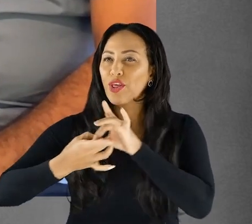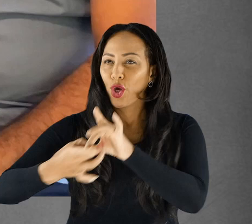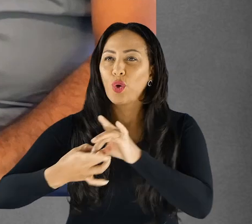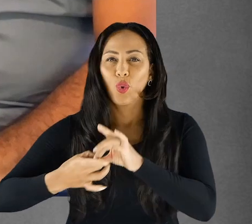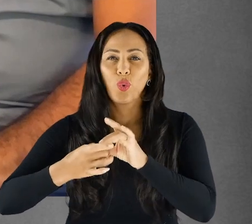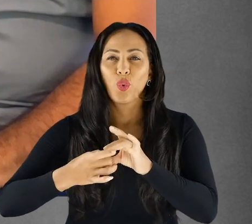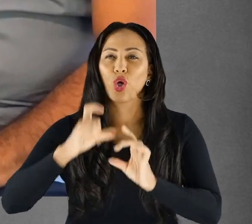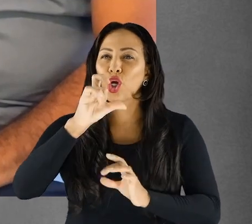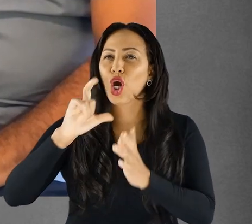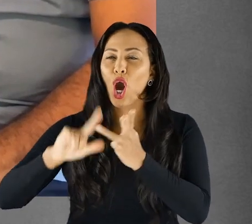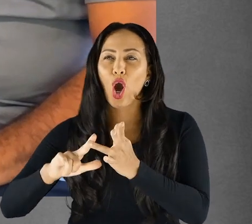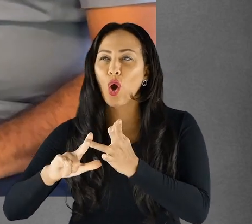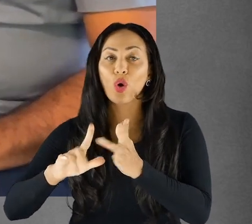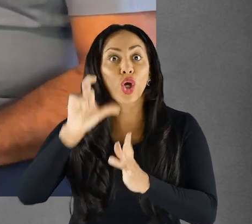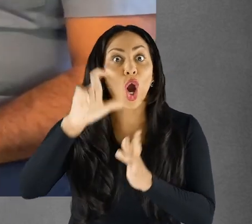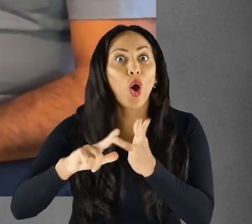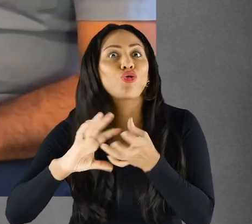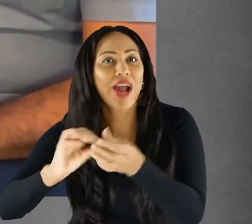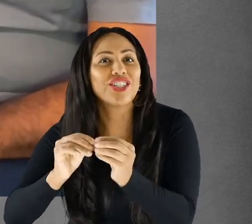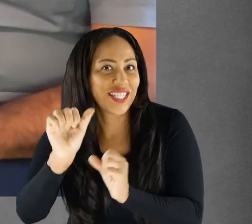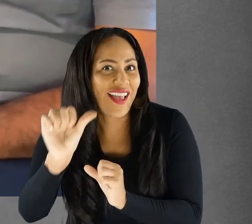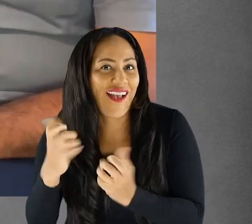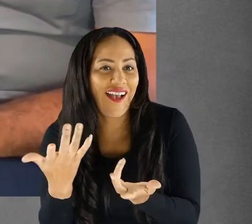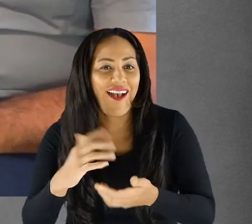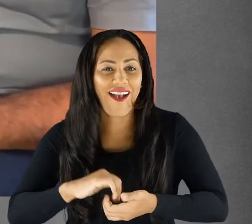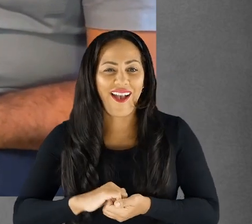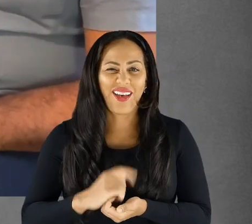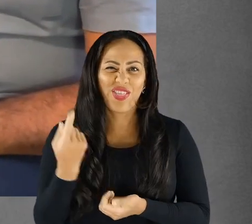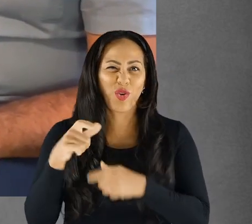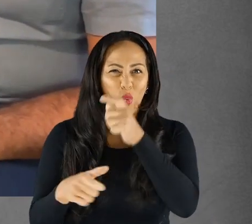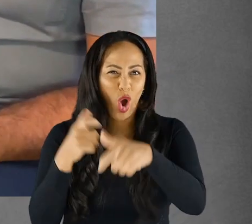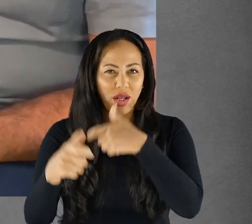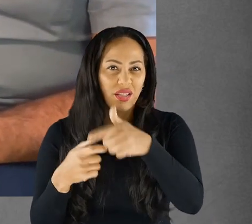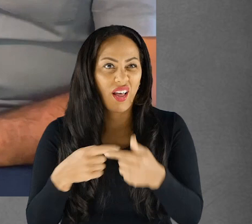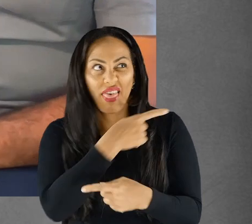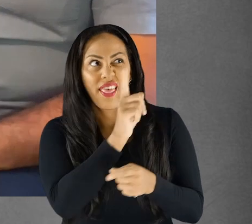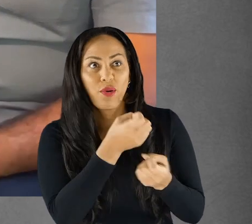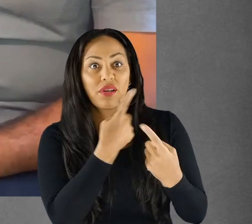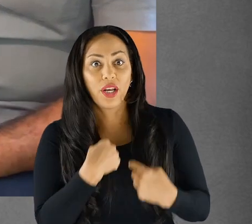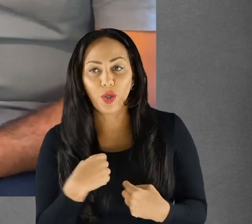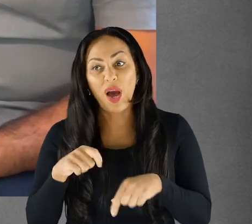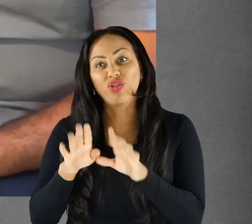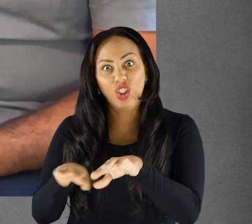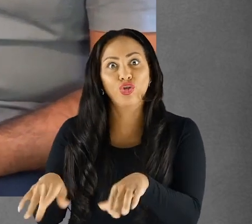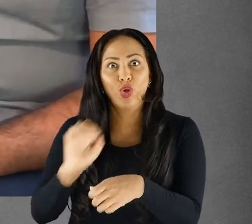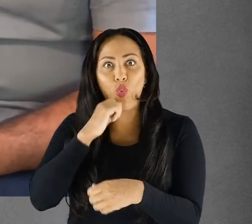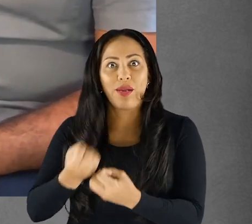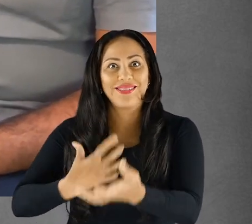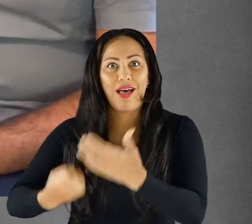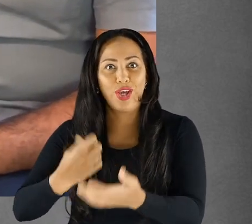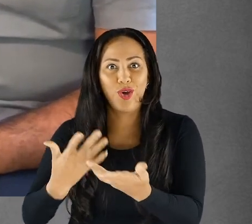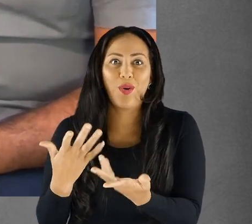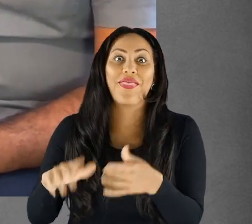there's a thing, co-creation. Co-creation, yeah, and I think it's like one of them words. But I mean, they were telling me, you know, because children will tell you. So at the end of something where we're